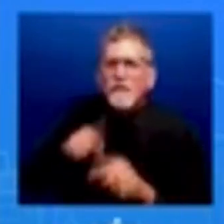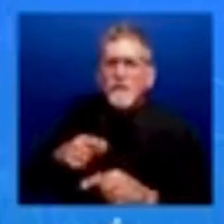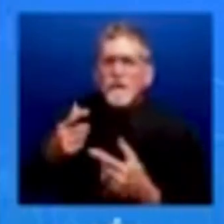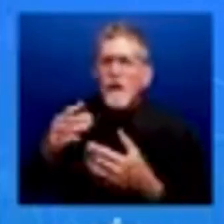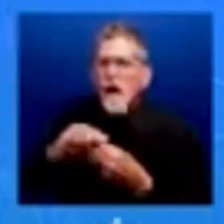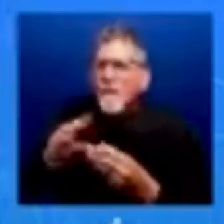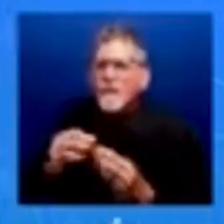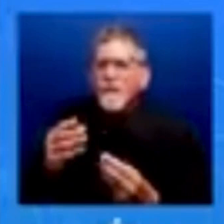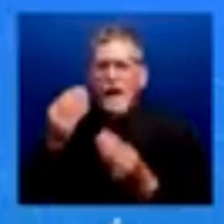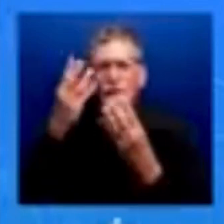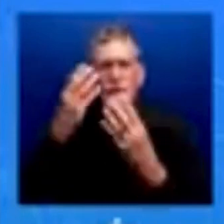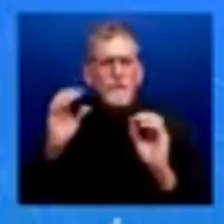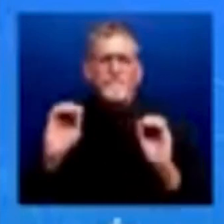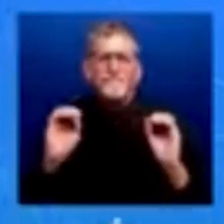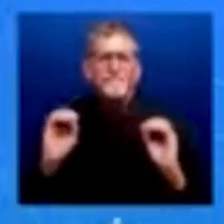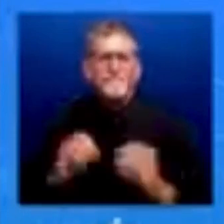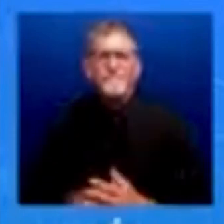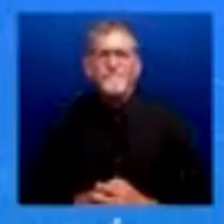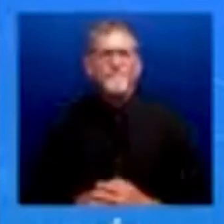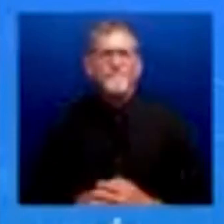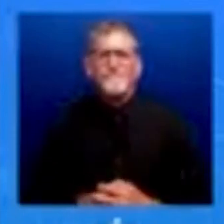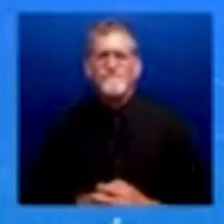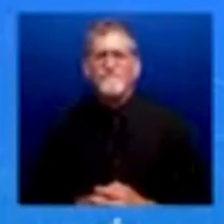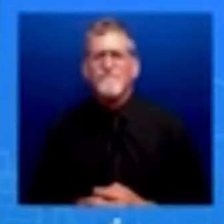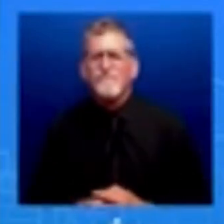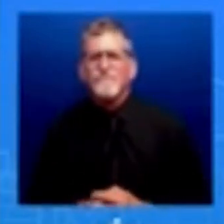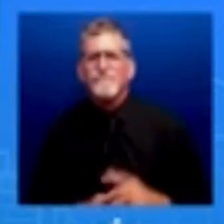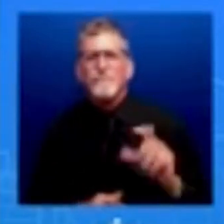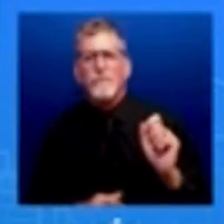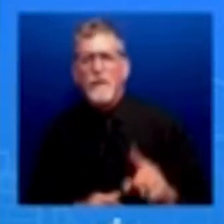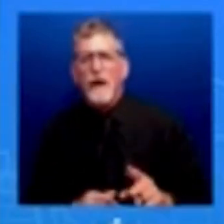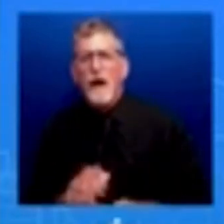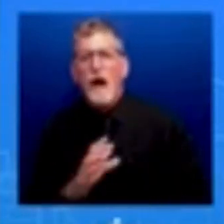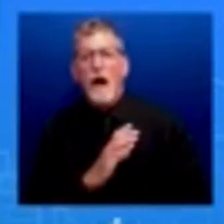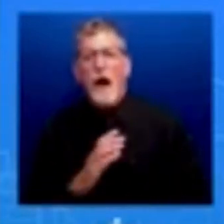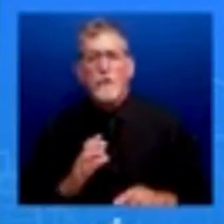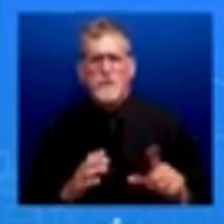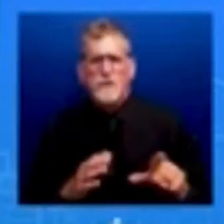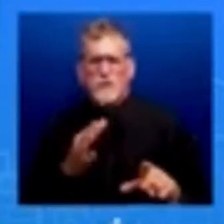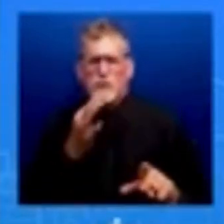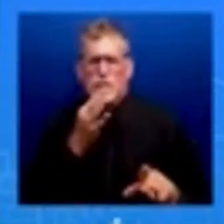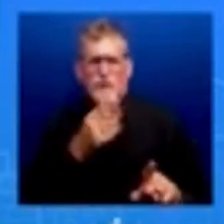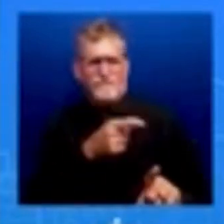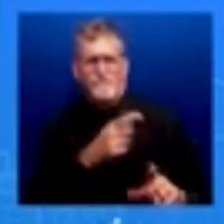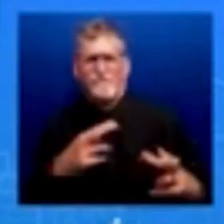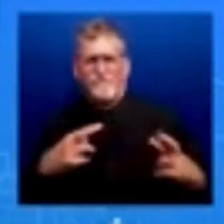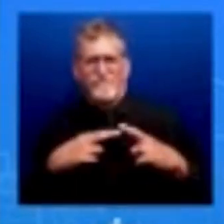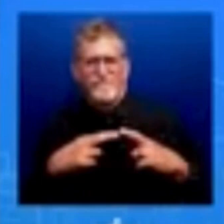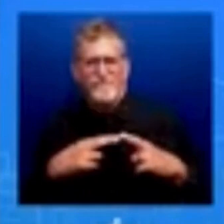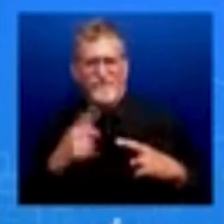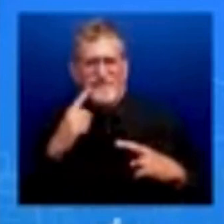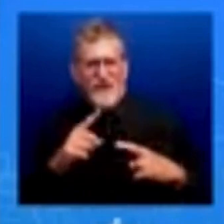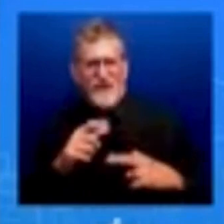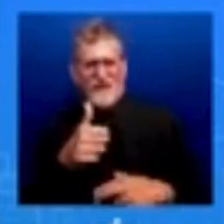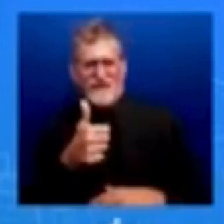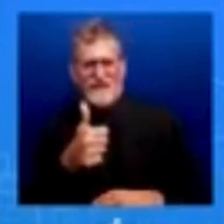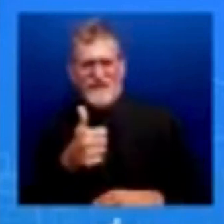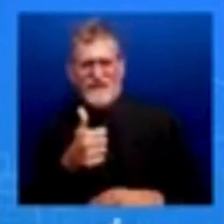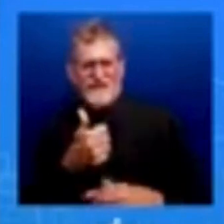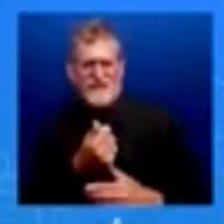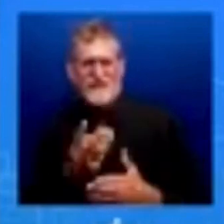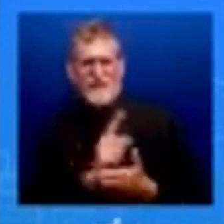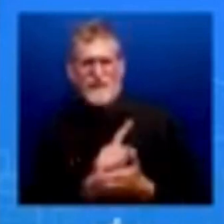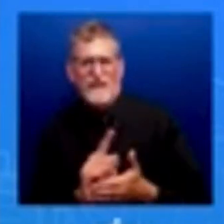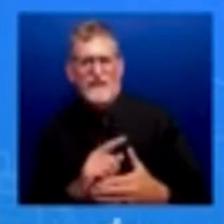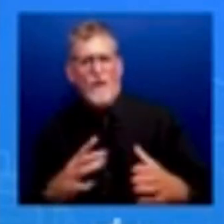to go out of session for several weeks. Won't be returning again until beginning and middle of September. What